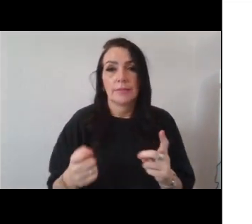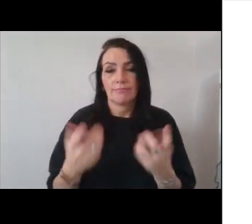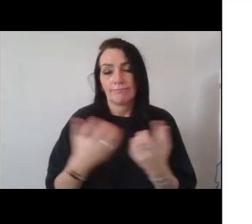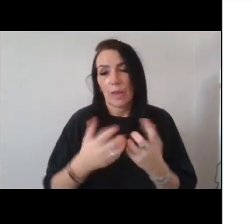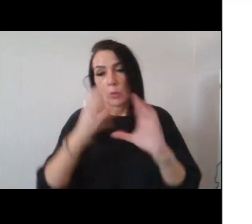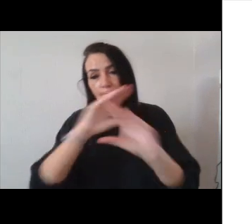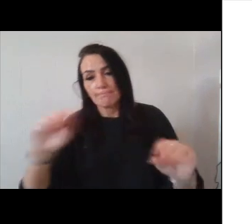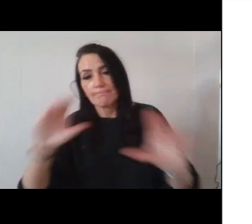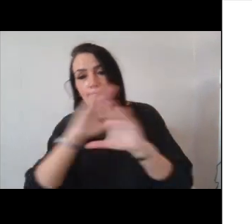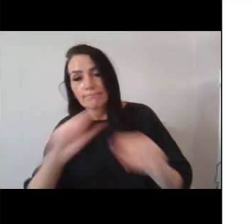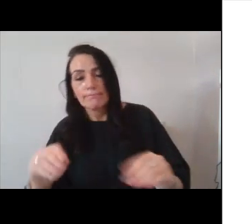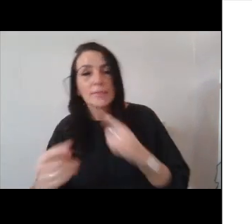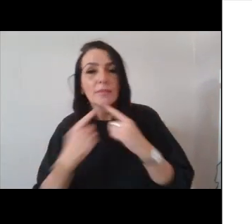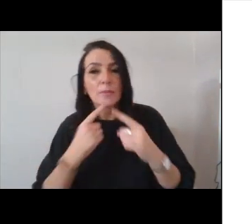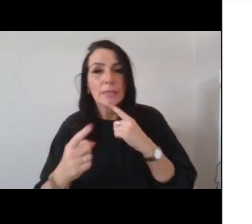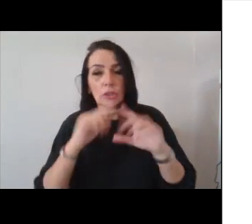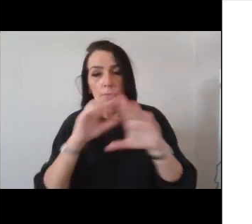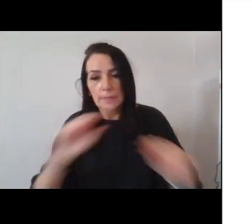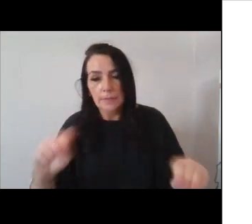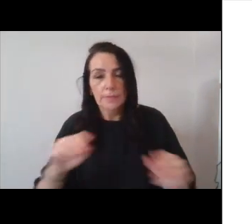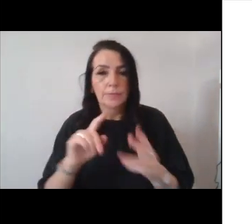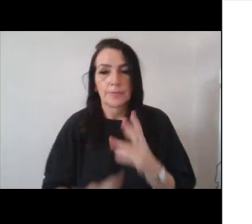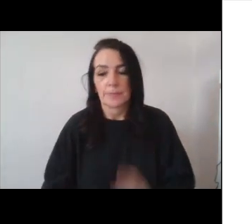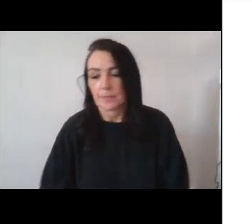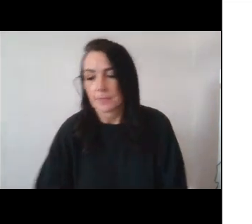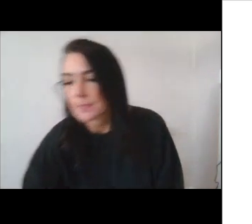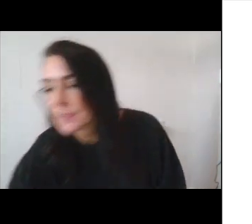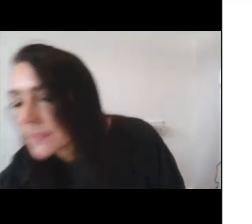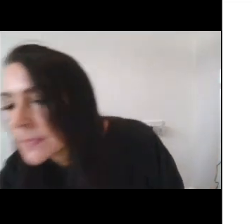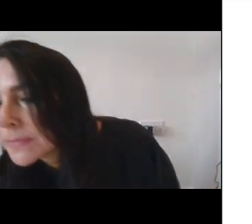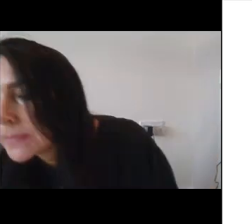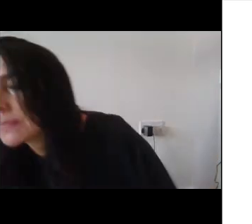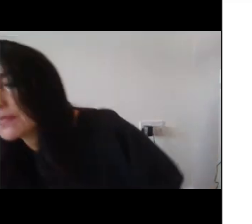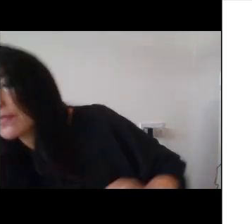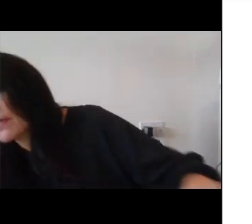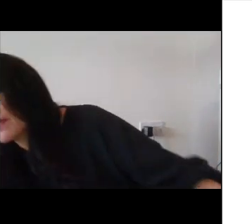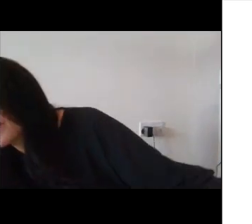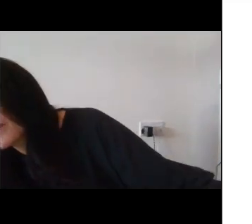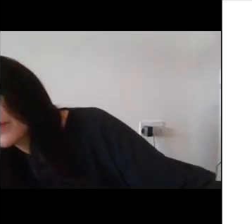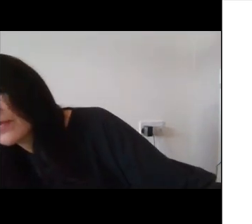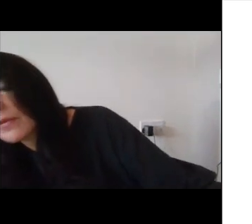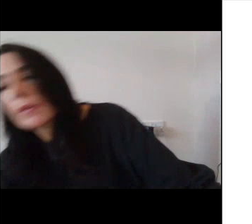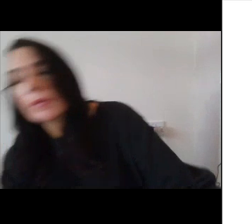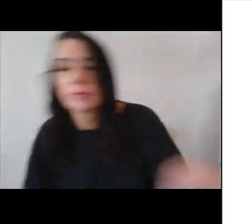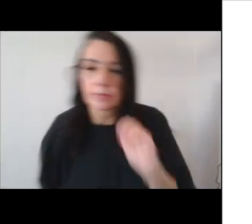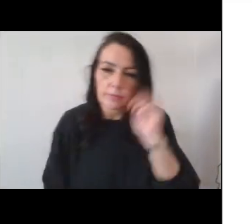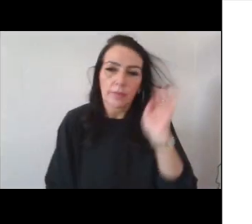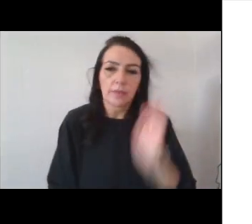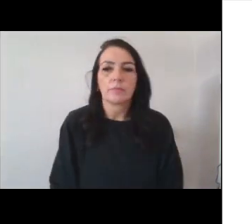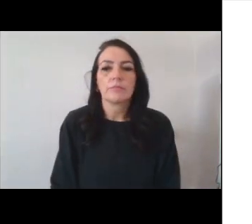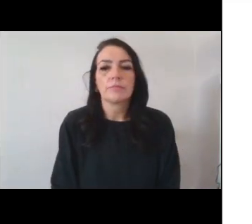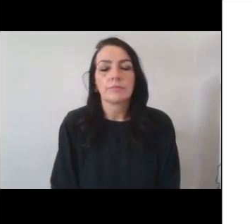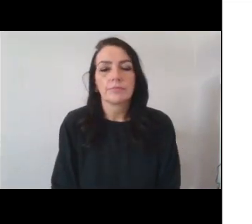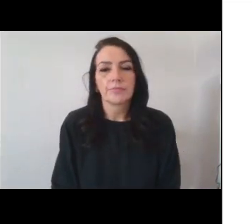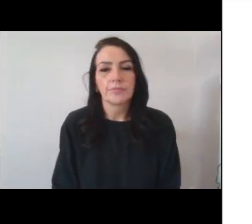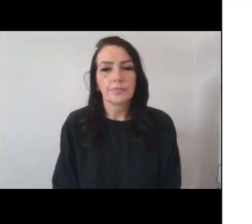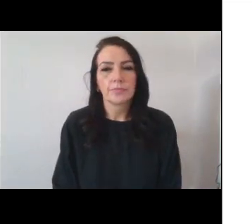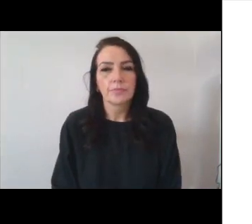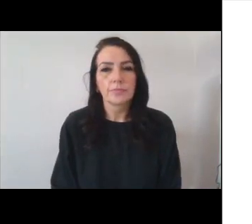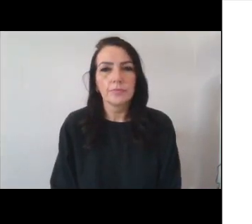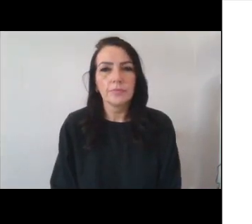being another. If we could go to the next slide, please. I'll talk a little bit more about kind of how we can kind of have a bit